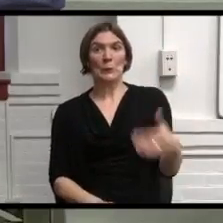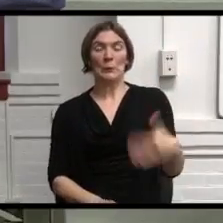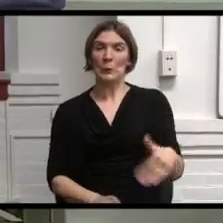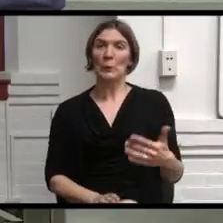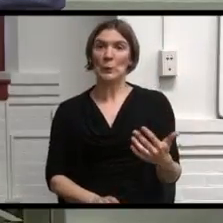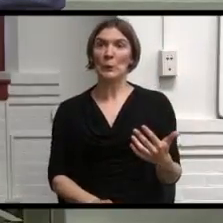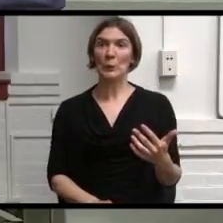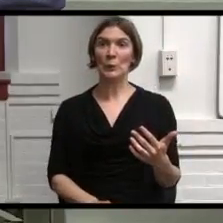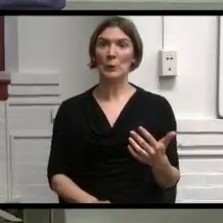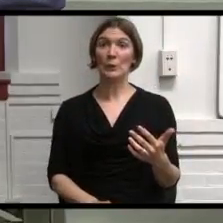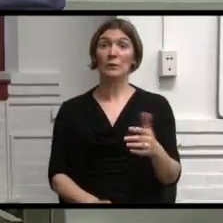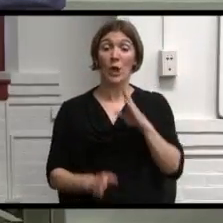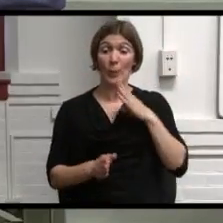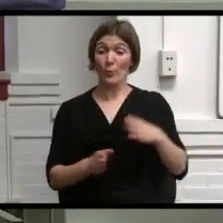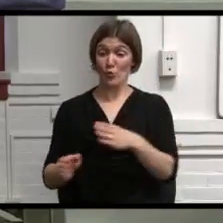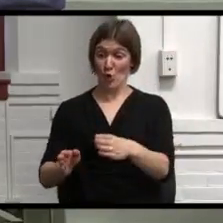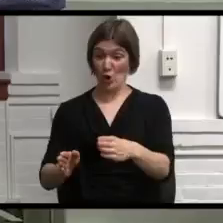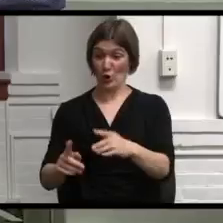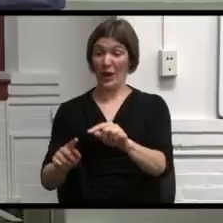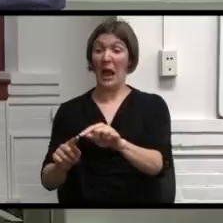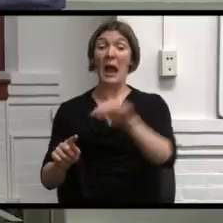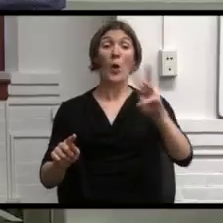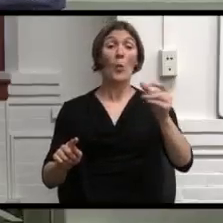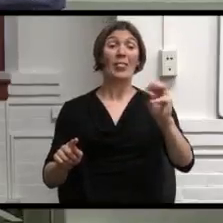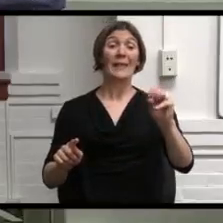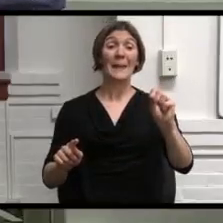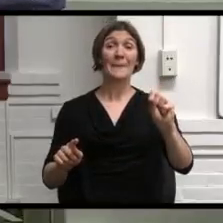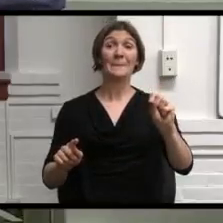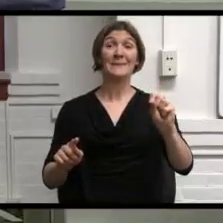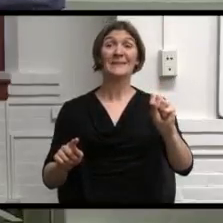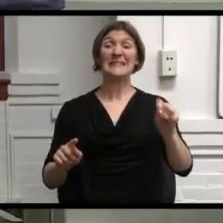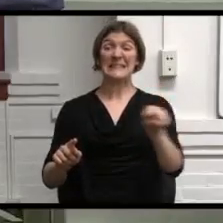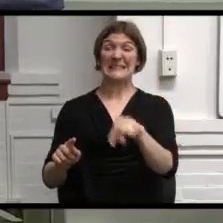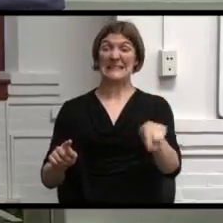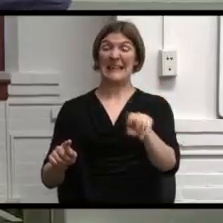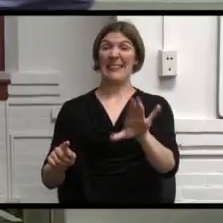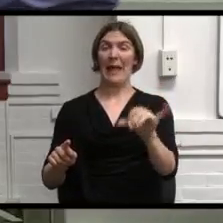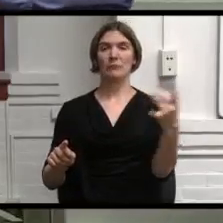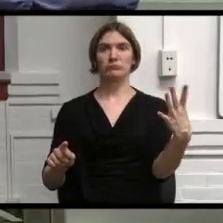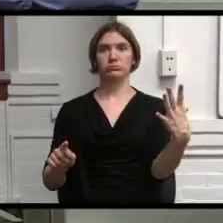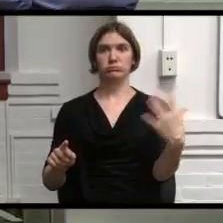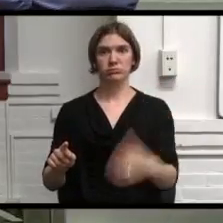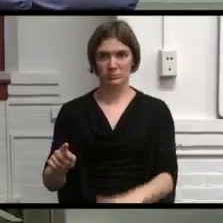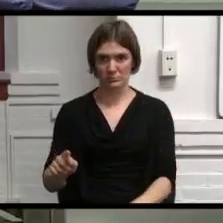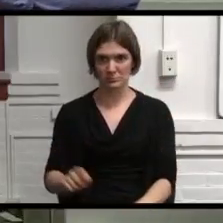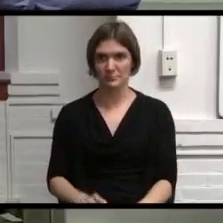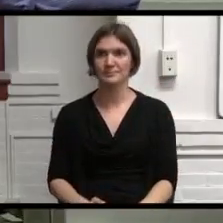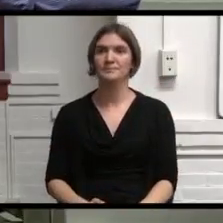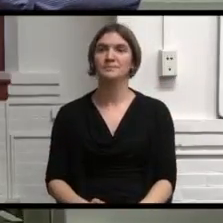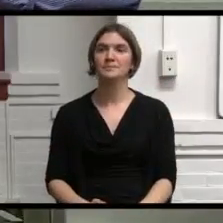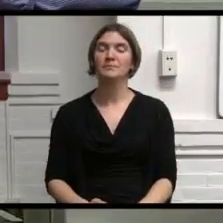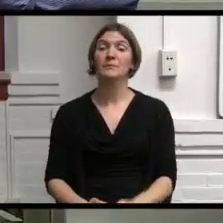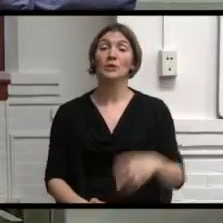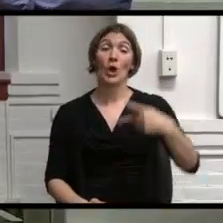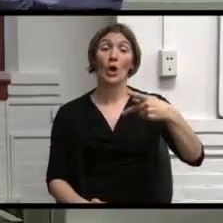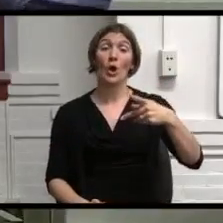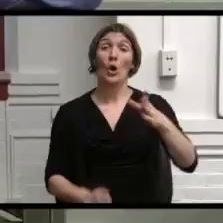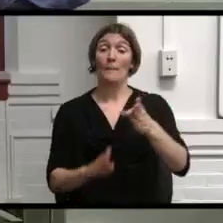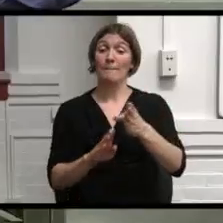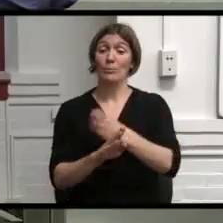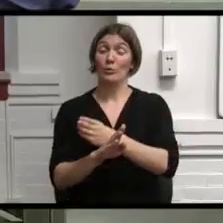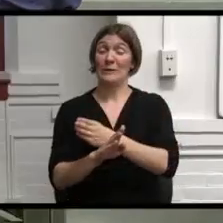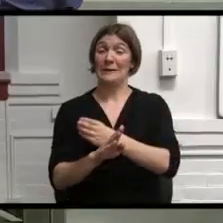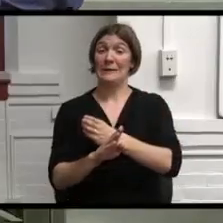basically on the other side of the Brook from William Street, just past downtown. So the pre-disaster mitigation